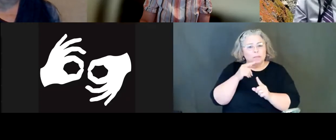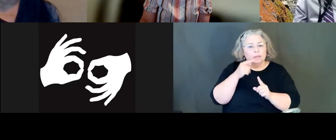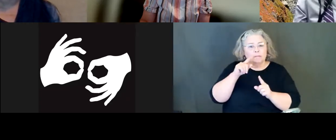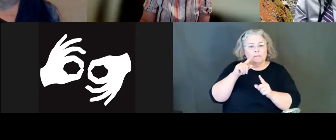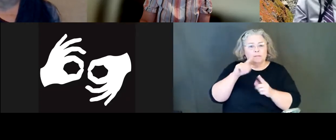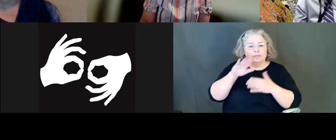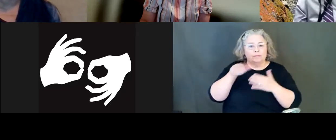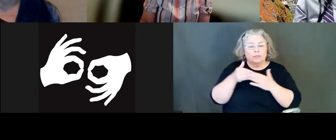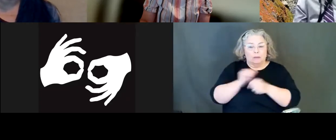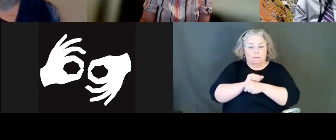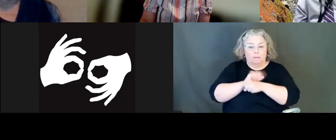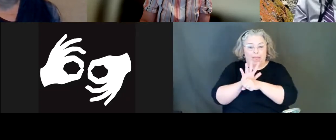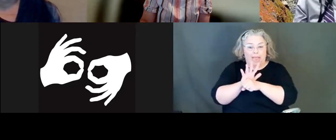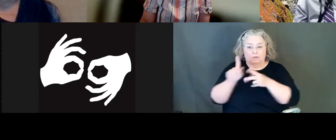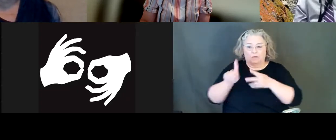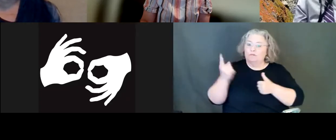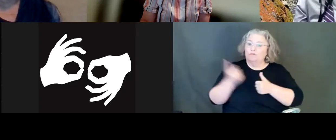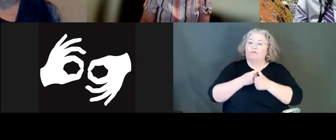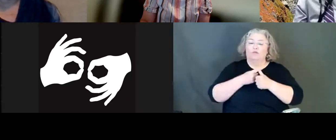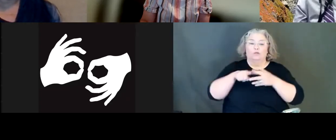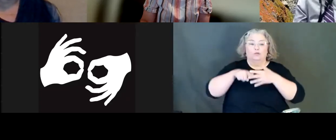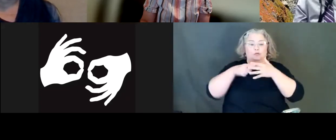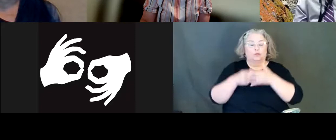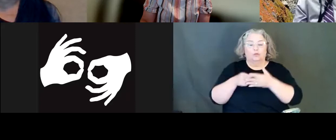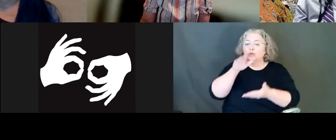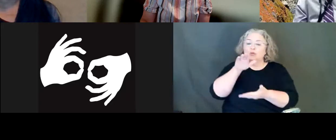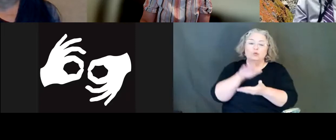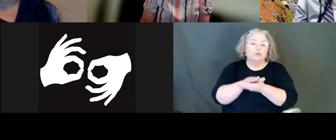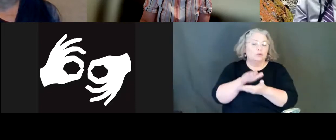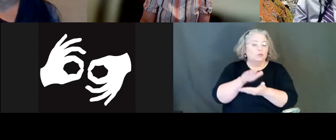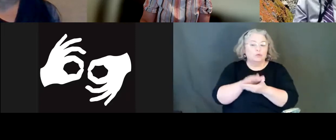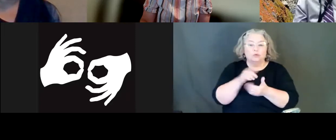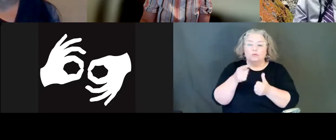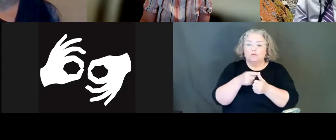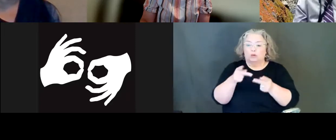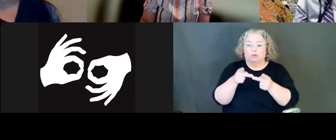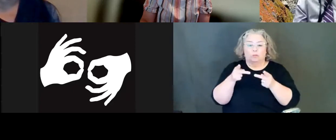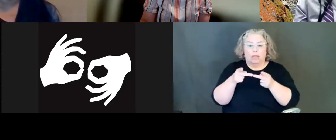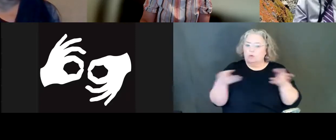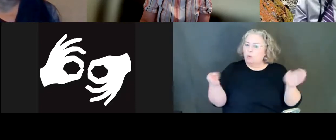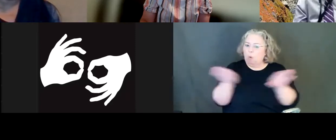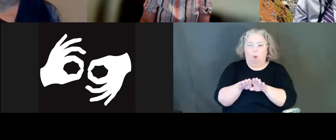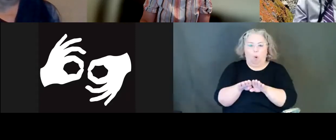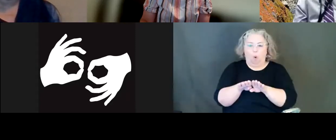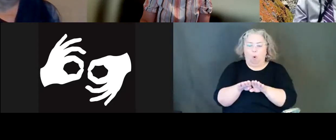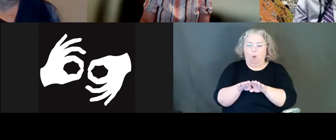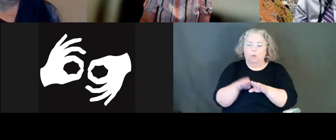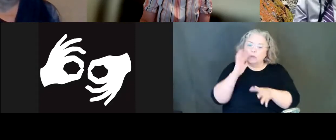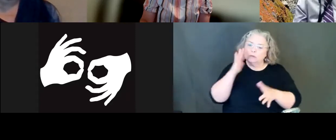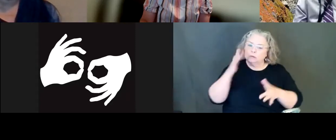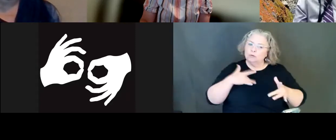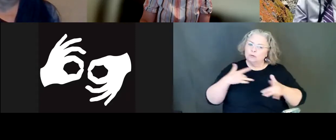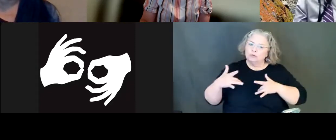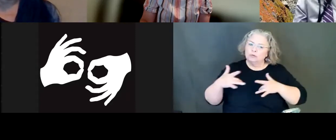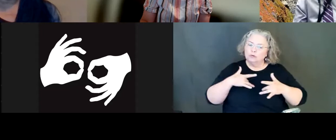whole pandemic started, the schools were the first institution that was closed. And that was because of the concerns we